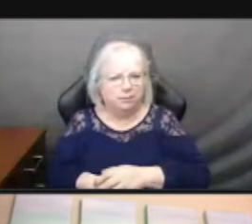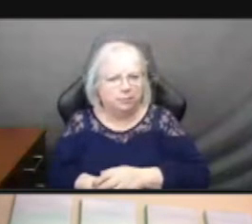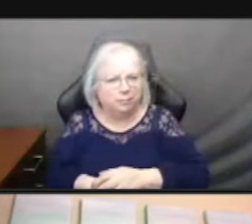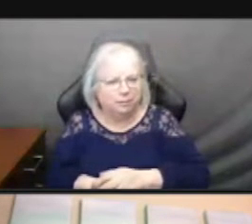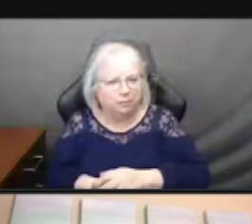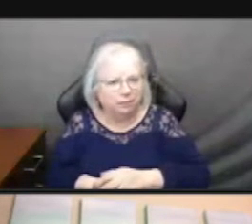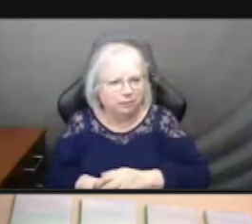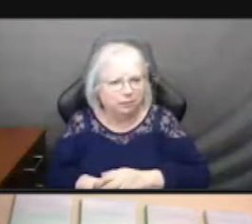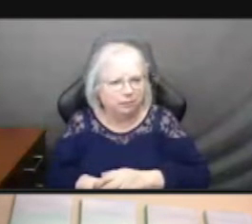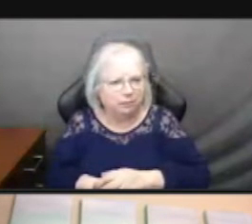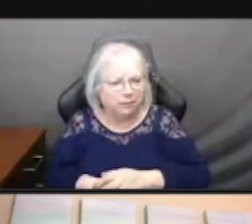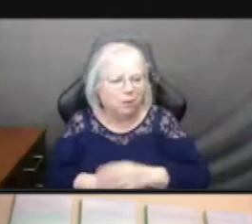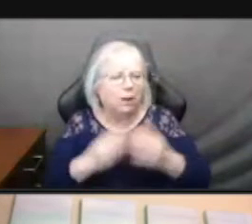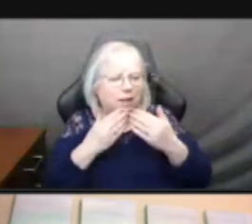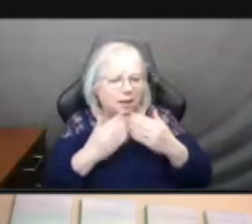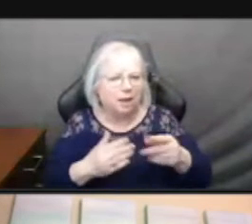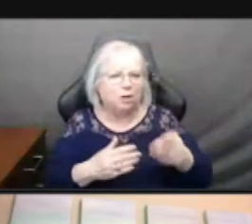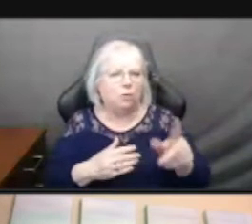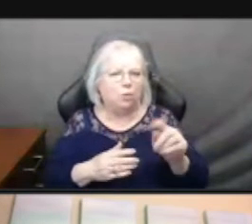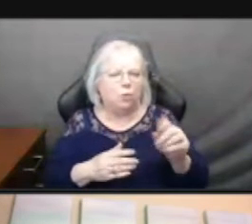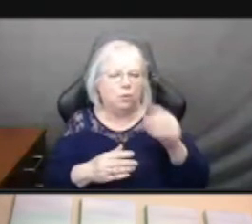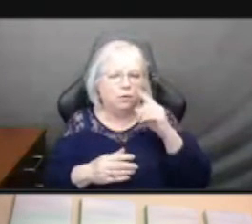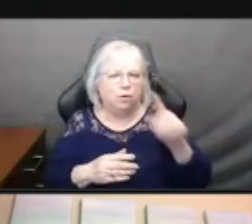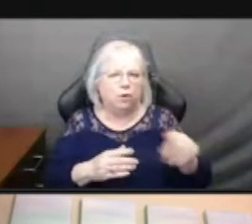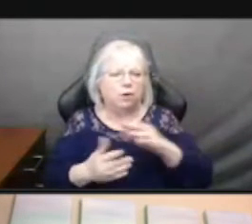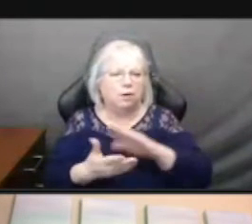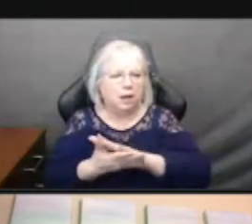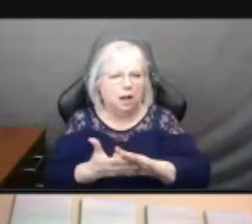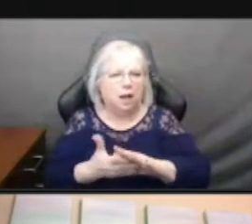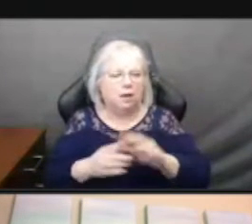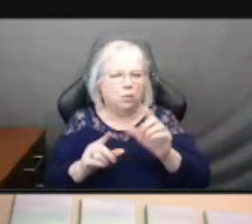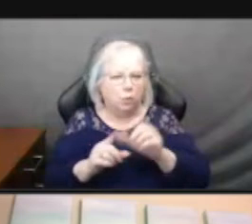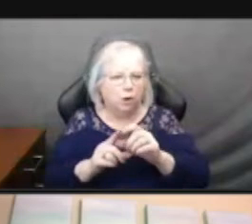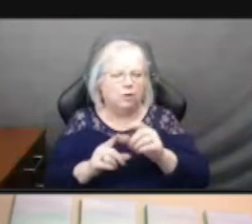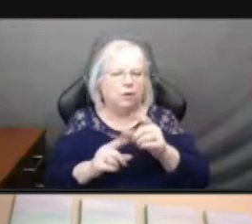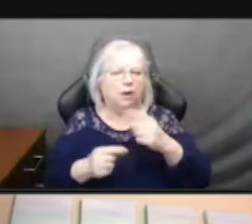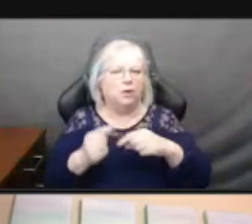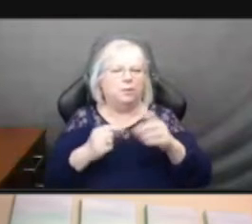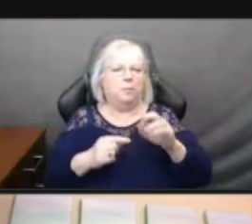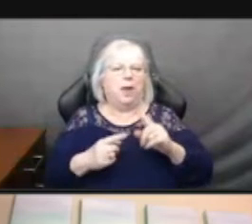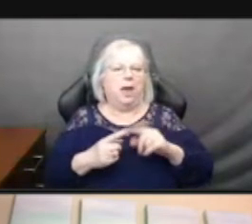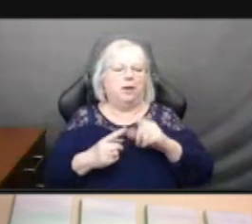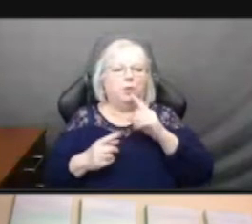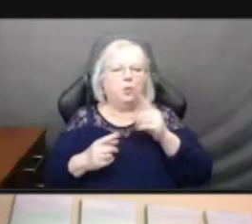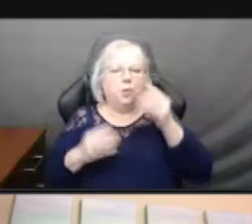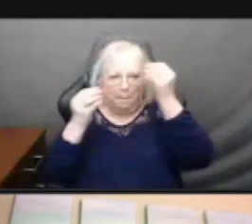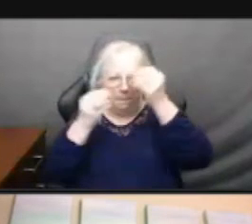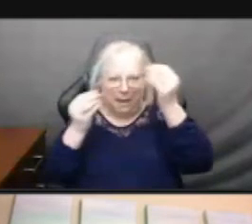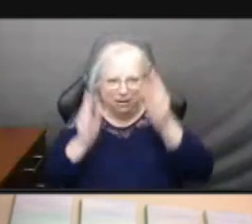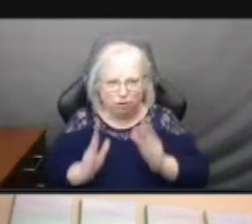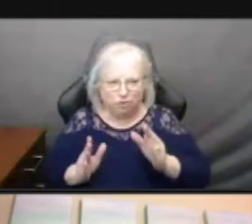sir. Your kind words, and I think it goes back to the messenger rather than the message.